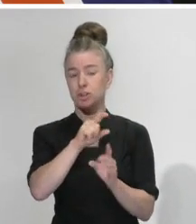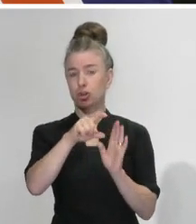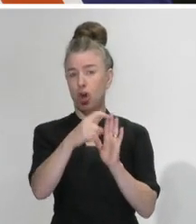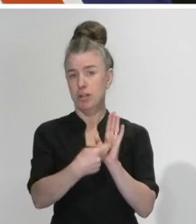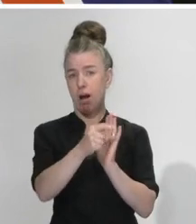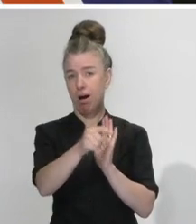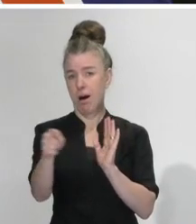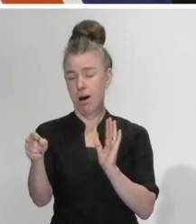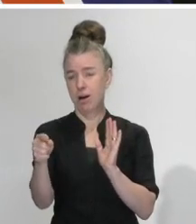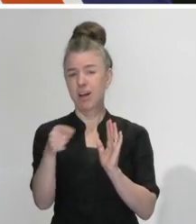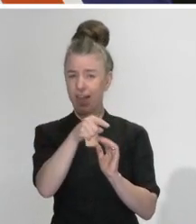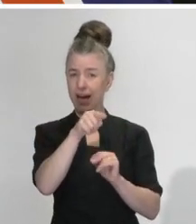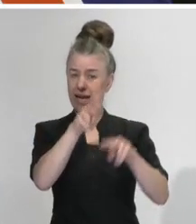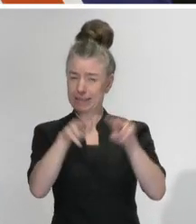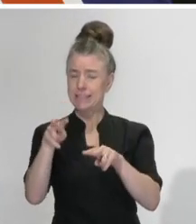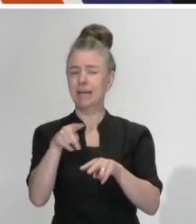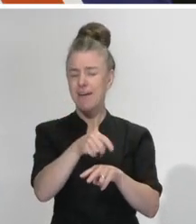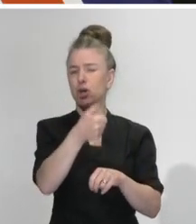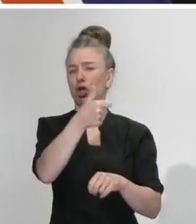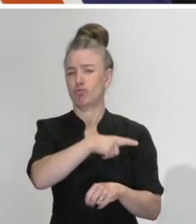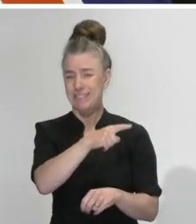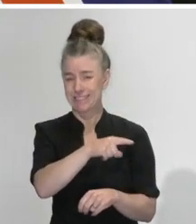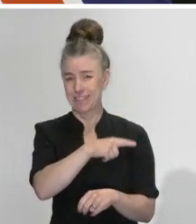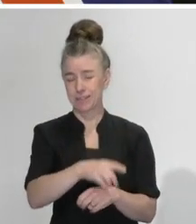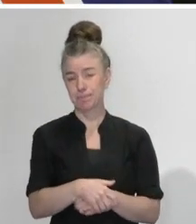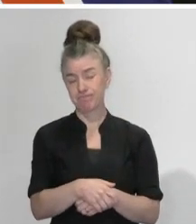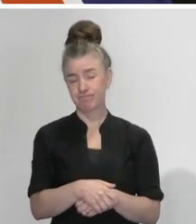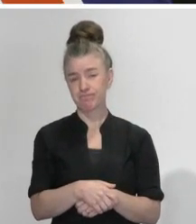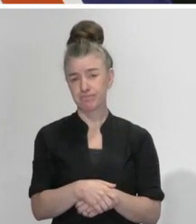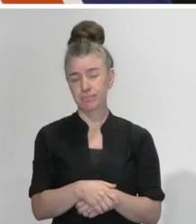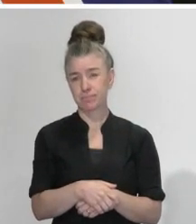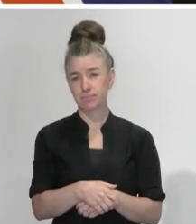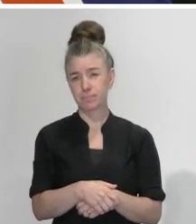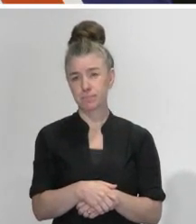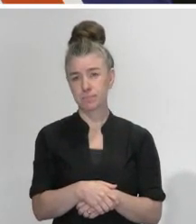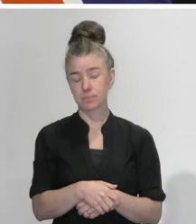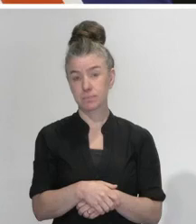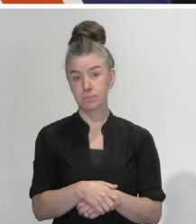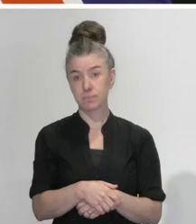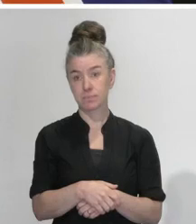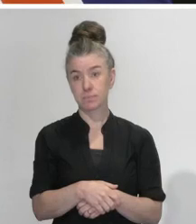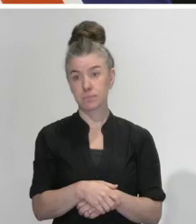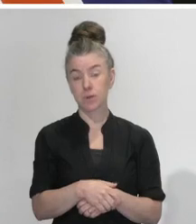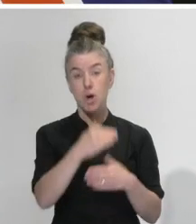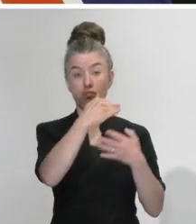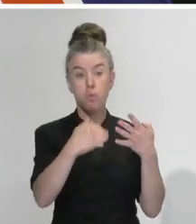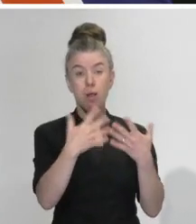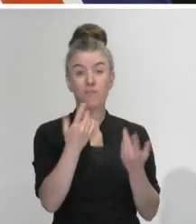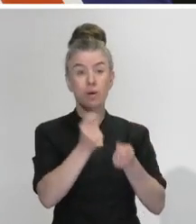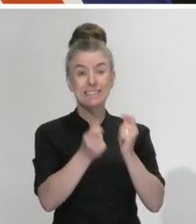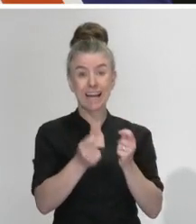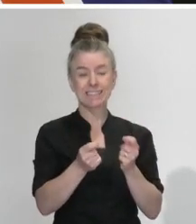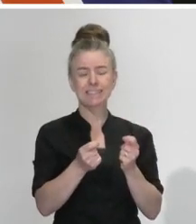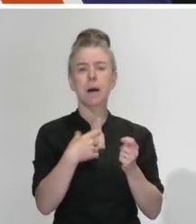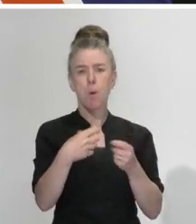the ones making the assessment, and they would know whether a test was indicated or not. You'll be aware, of course, that the testing criteria have been widened this